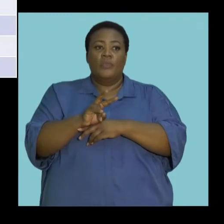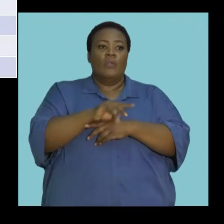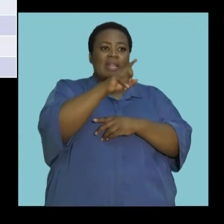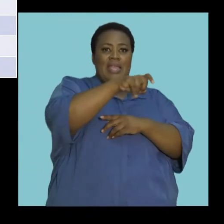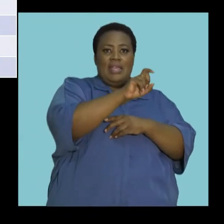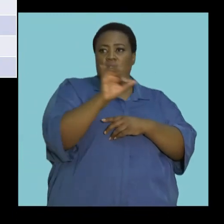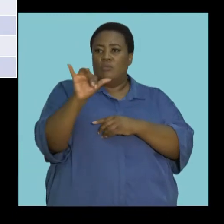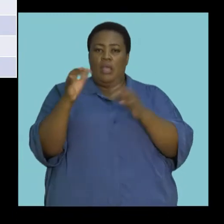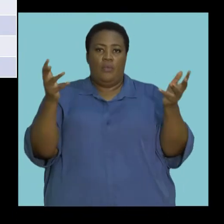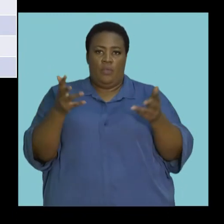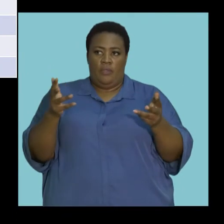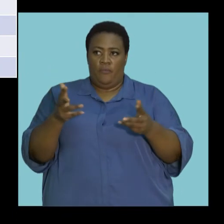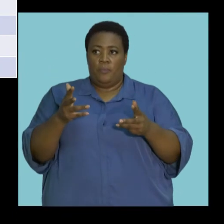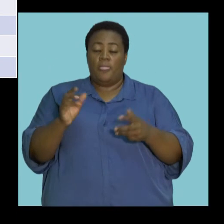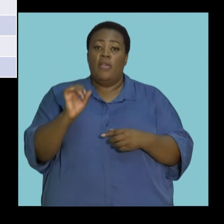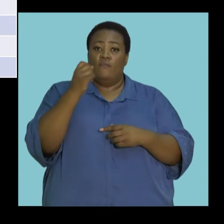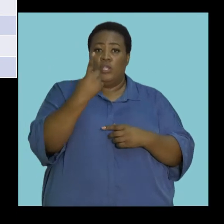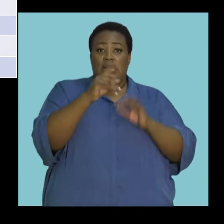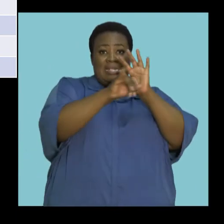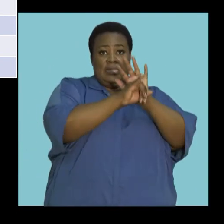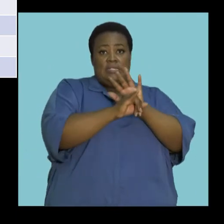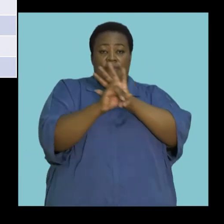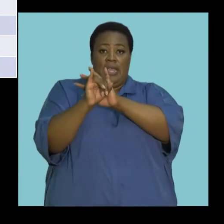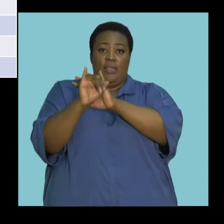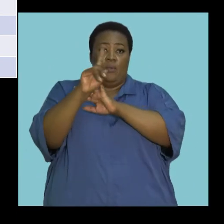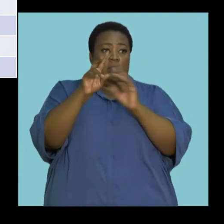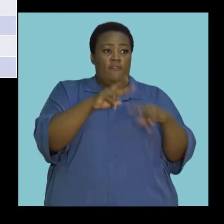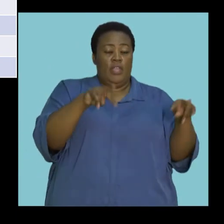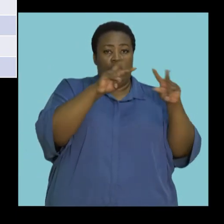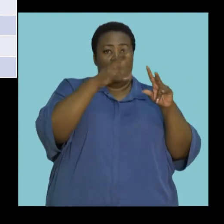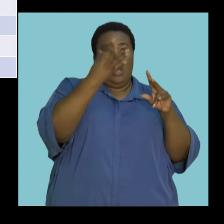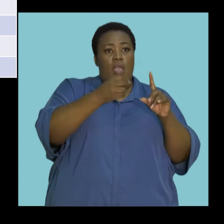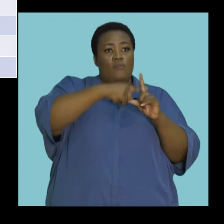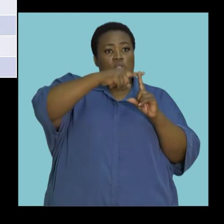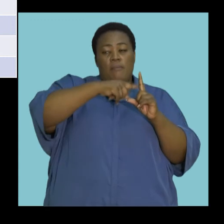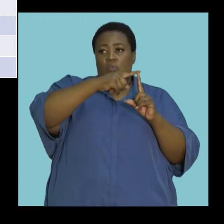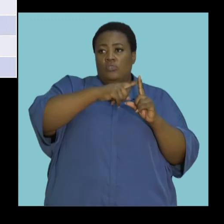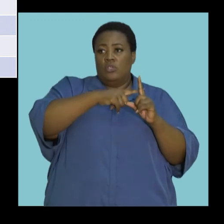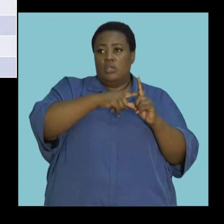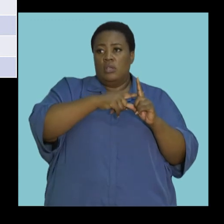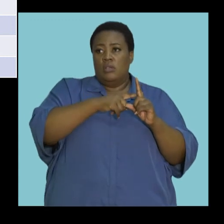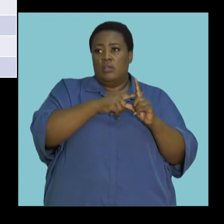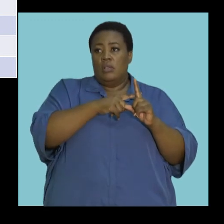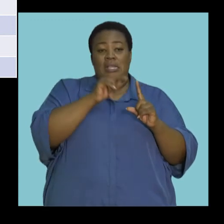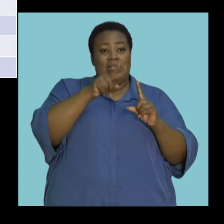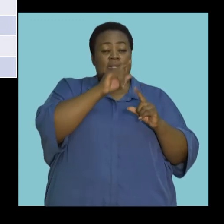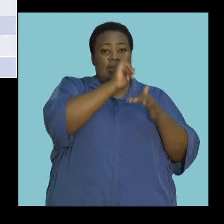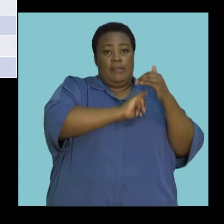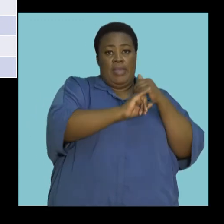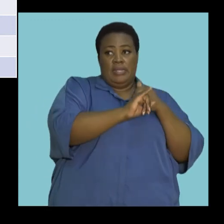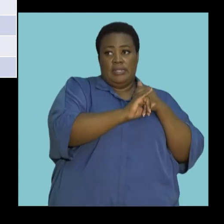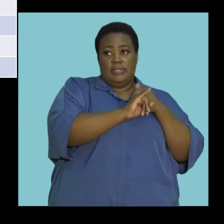in this table, let's identify the variables. So we have temperature, which is